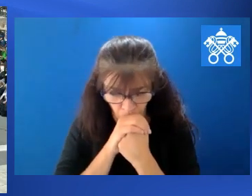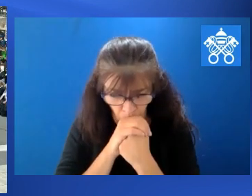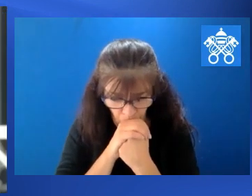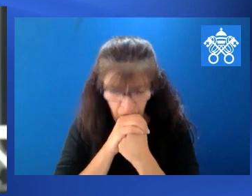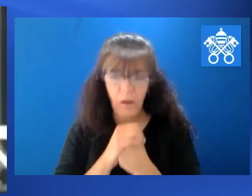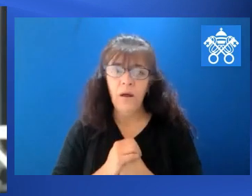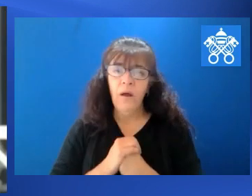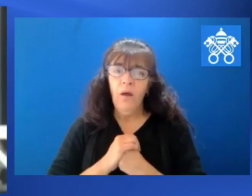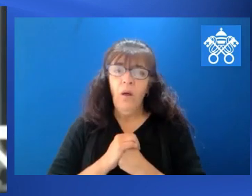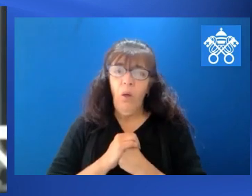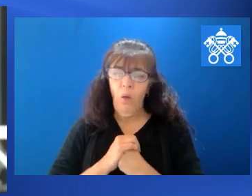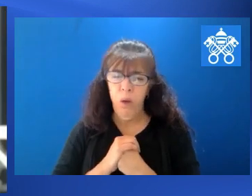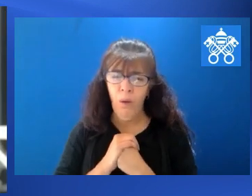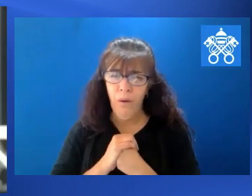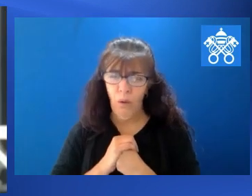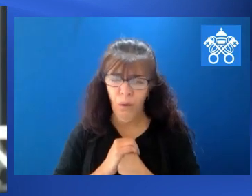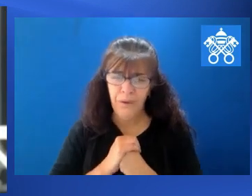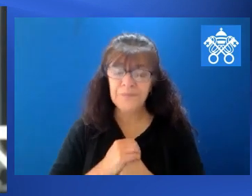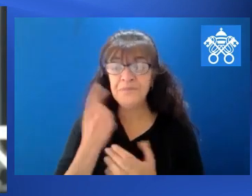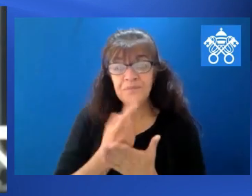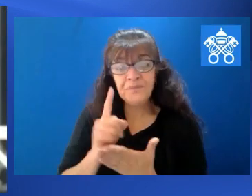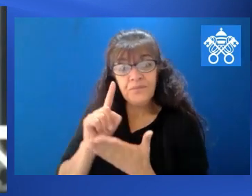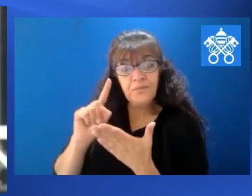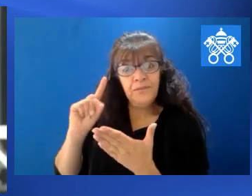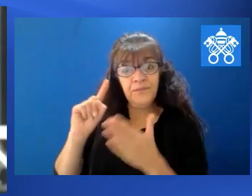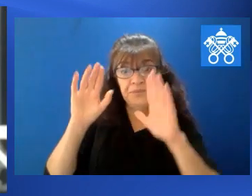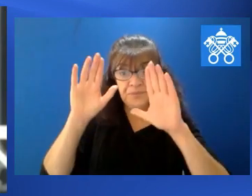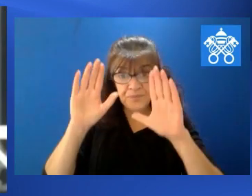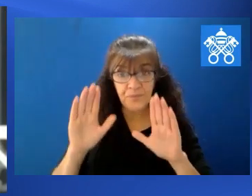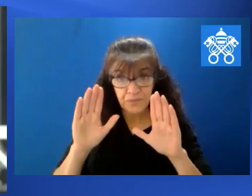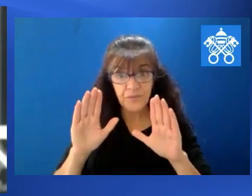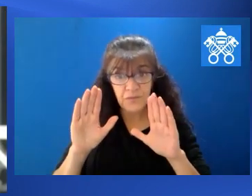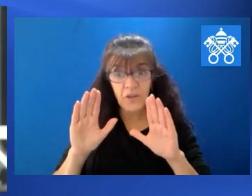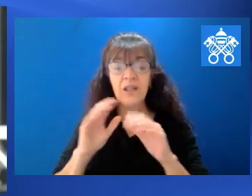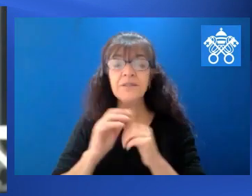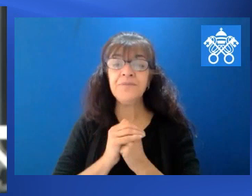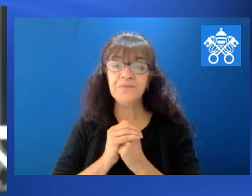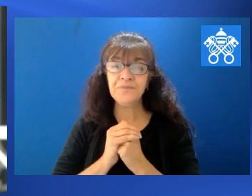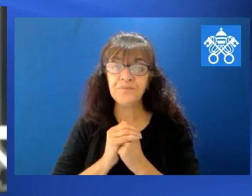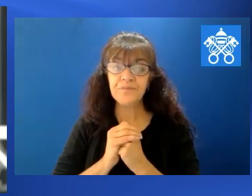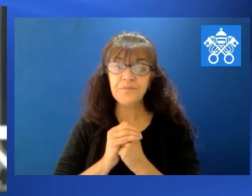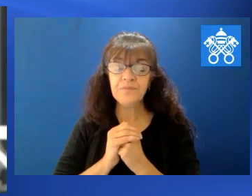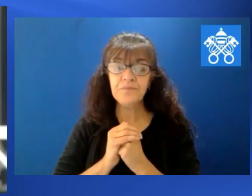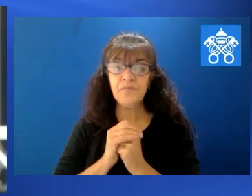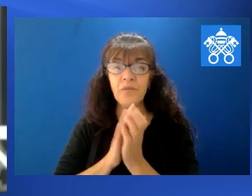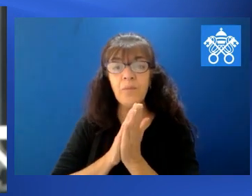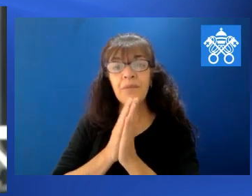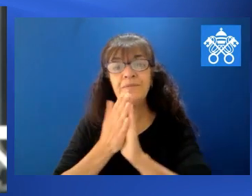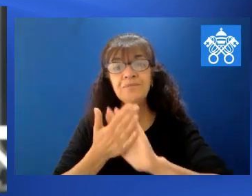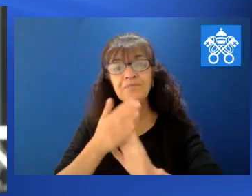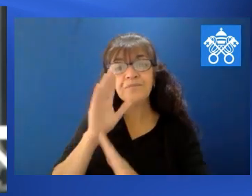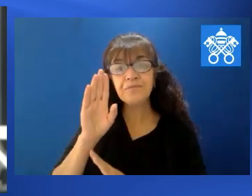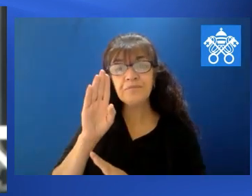presso last week presso il santuario di Santa Maria di Leuca, che dà nome